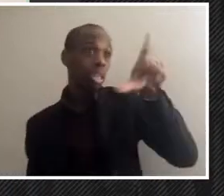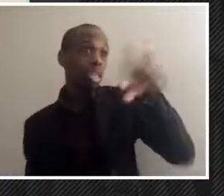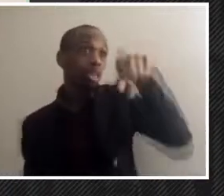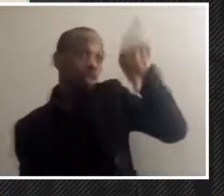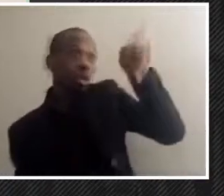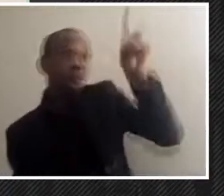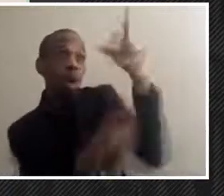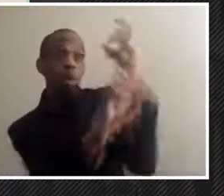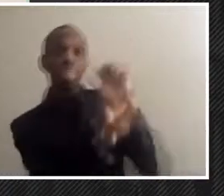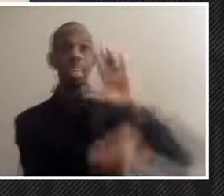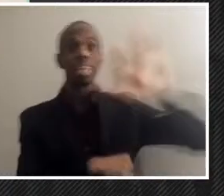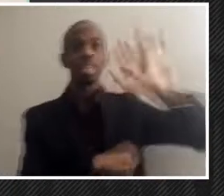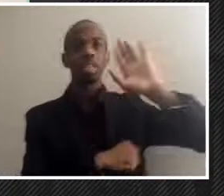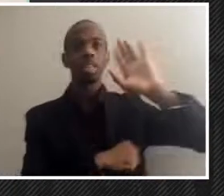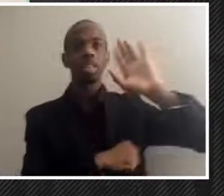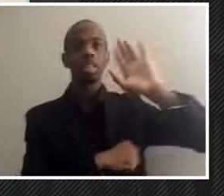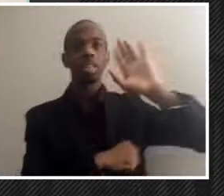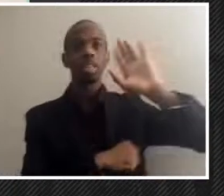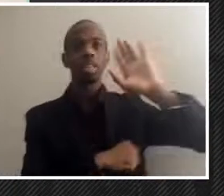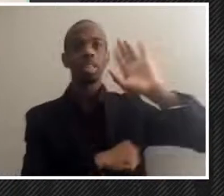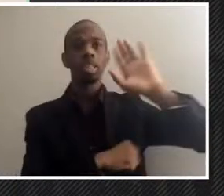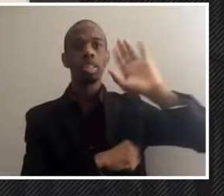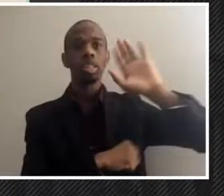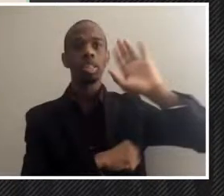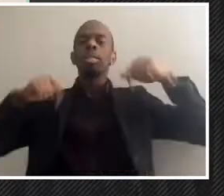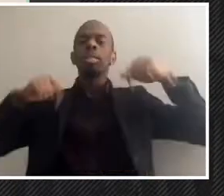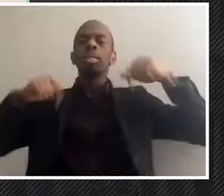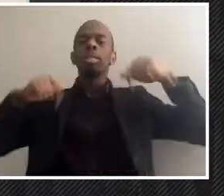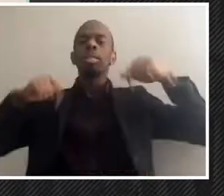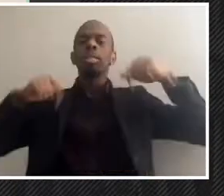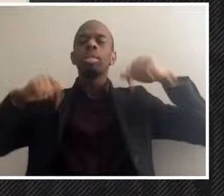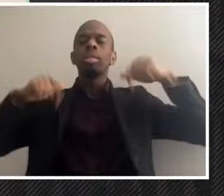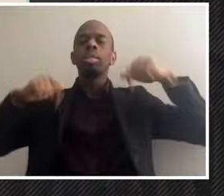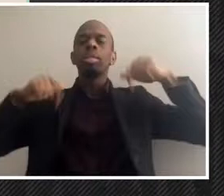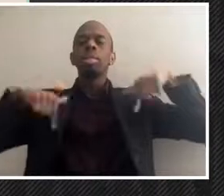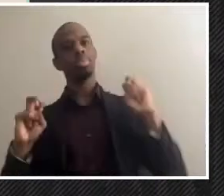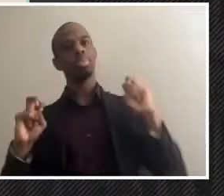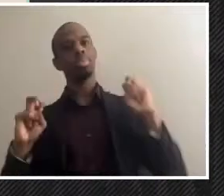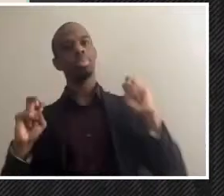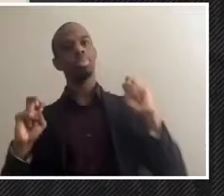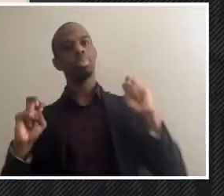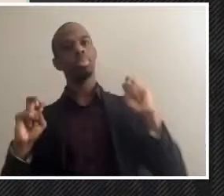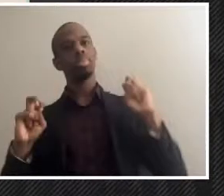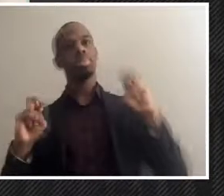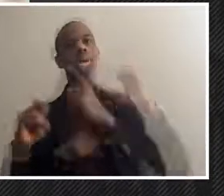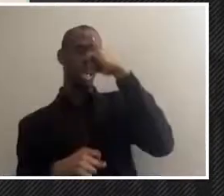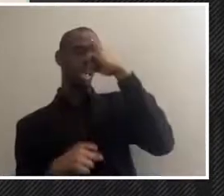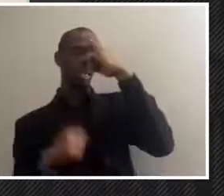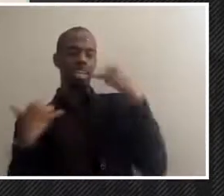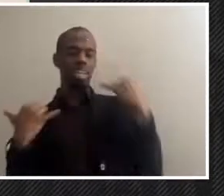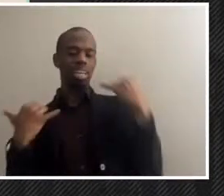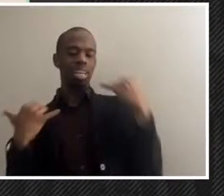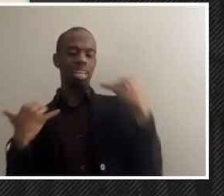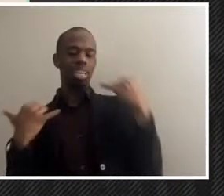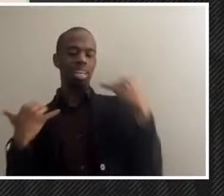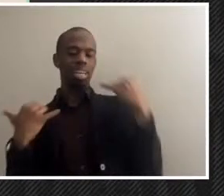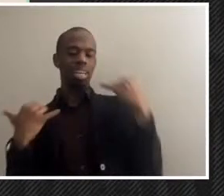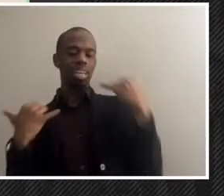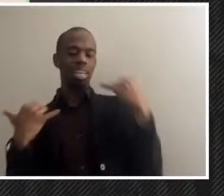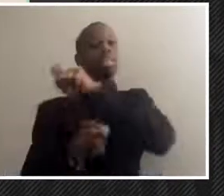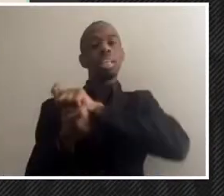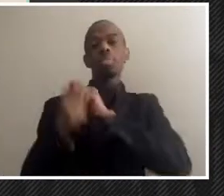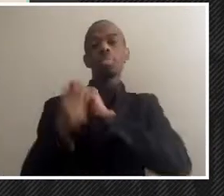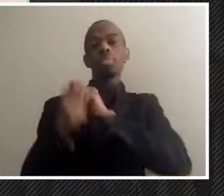that marginalized people, specifically Black people, even more specific, Black queer people,